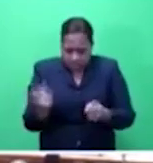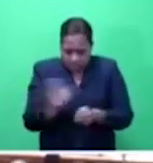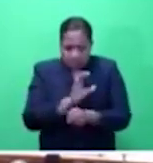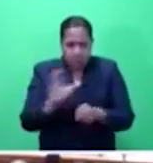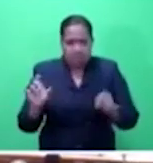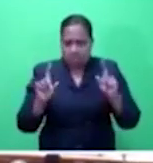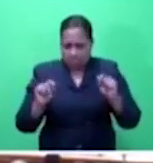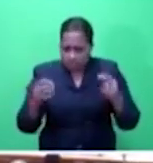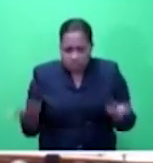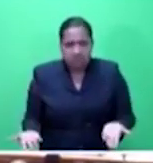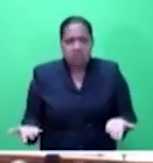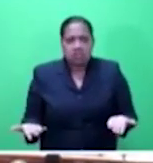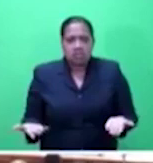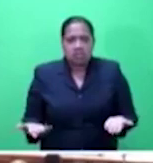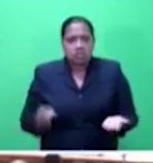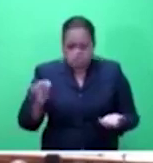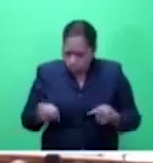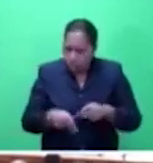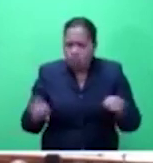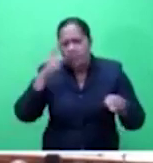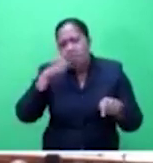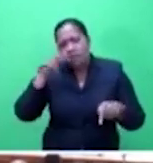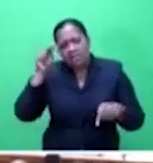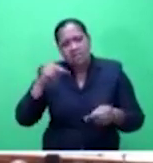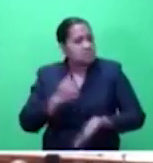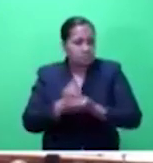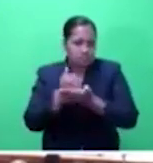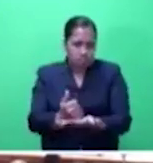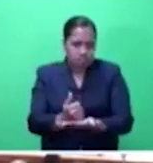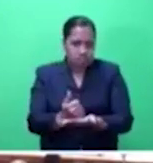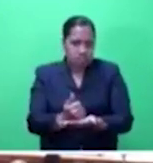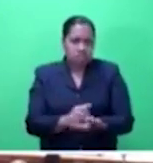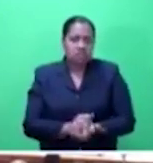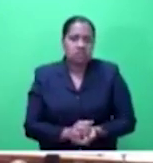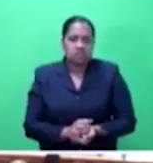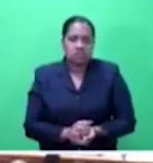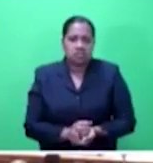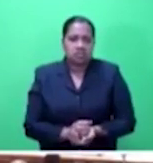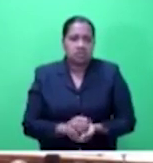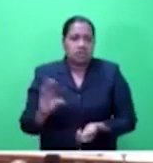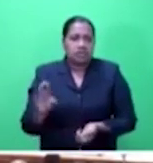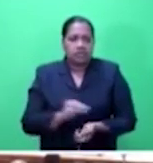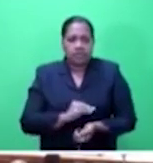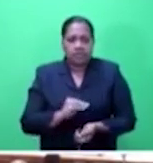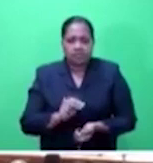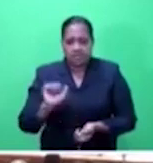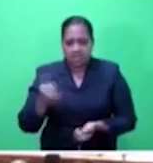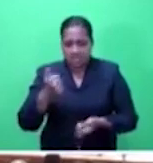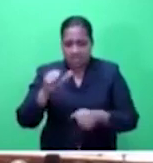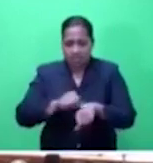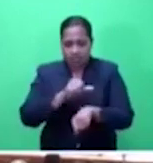need more than words of support. They need real relief. From 6th April 2020, Mr. Speaker, sir,